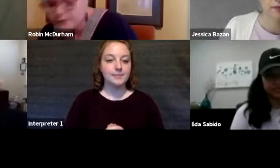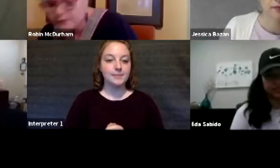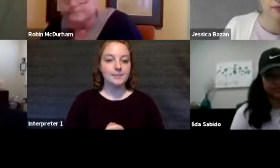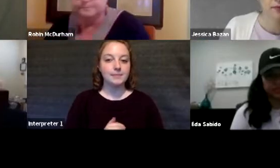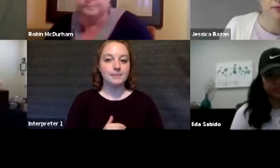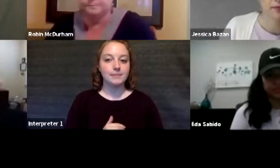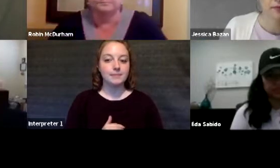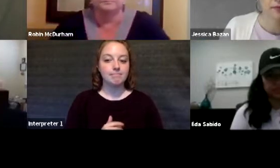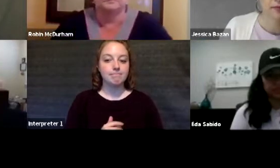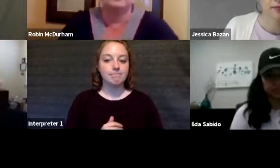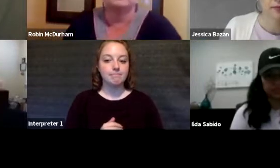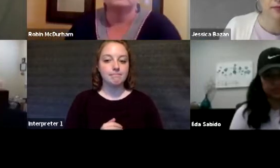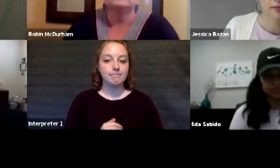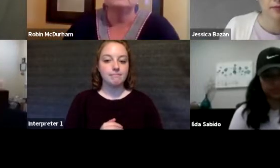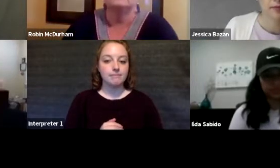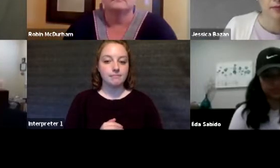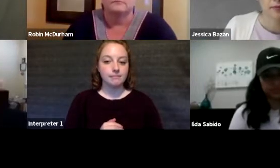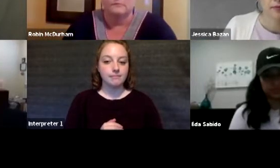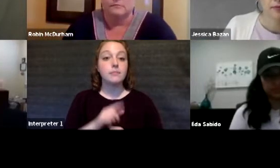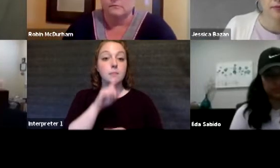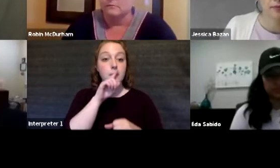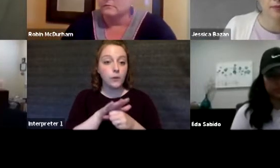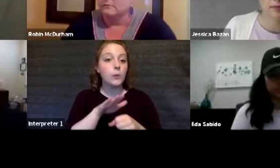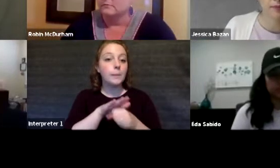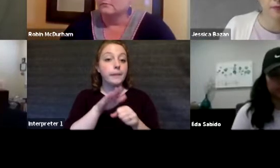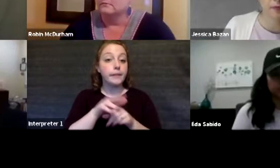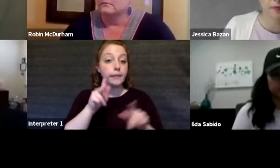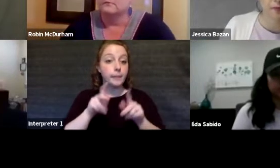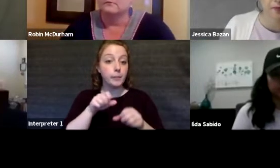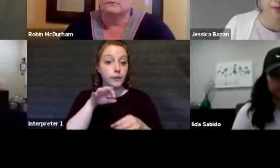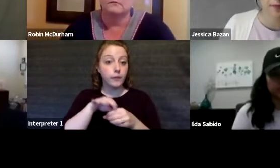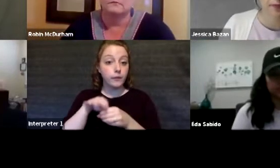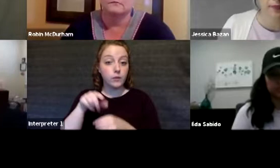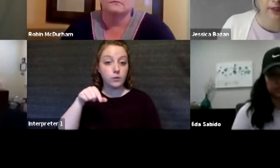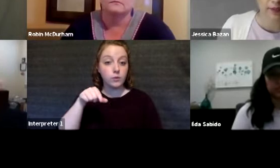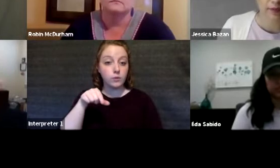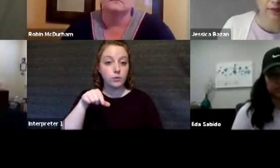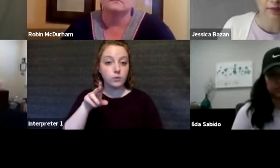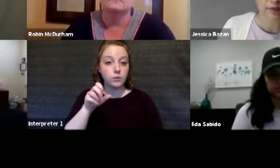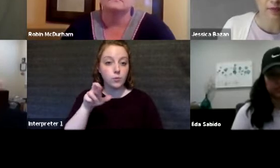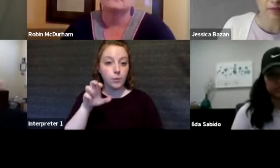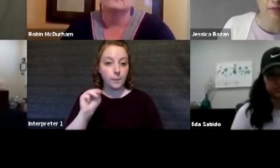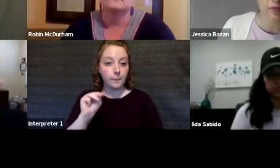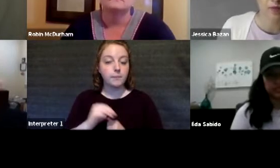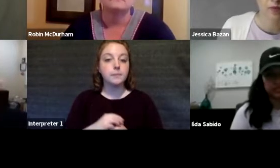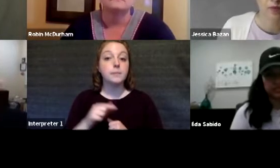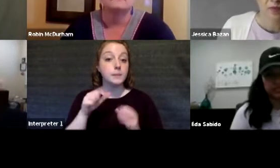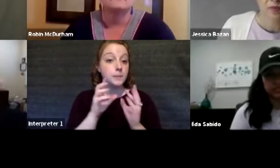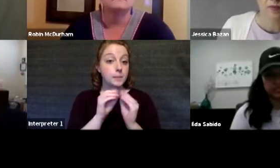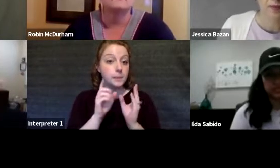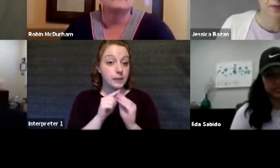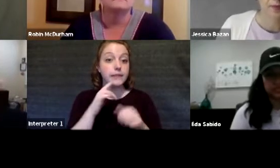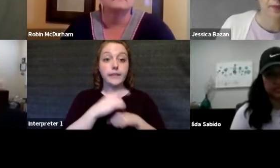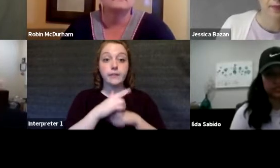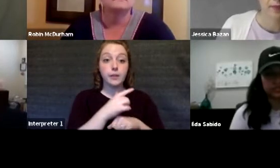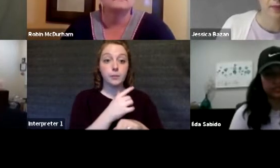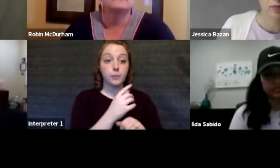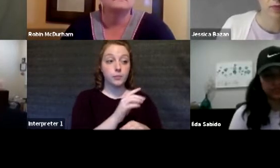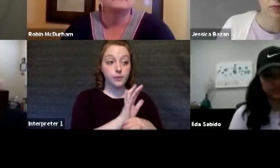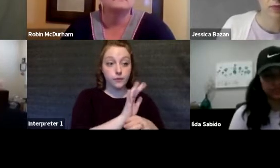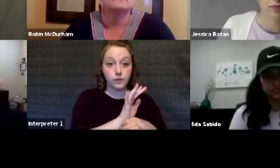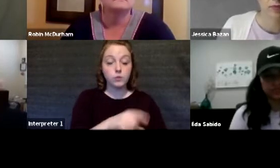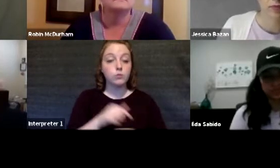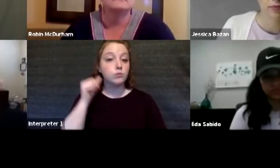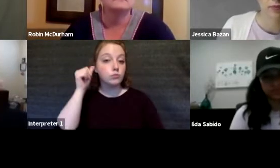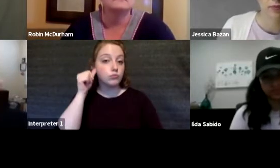And we have confirmed a quorum of board members is present. This meeting is available as a video and audio conference in